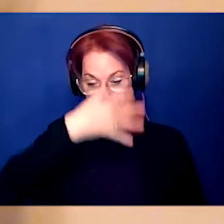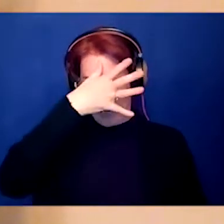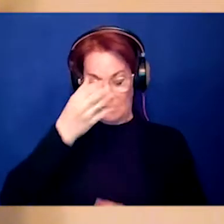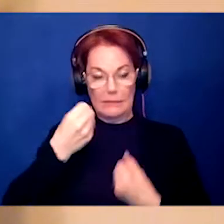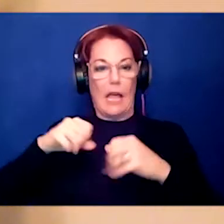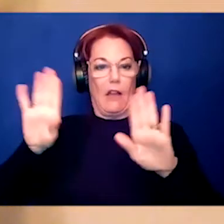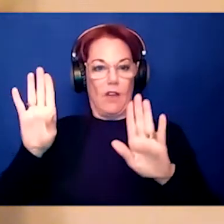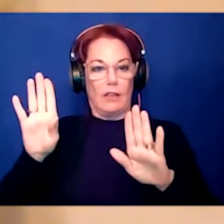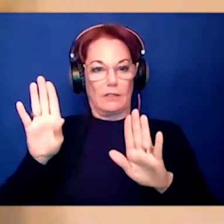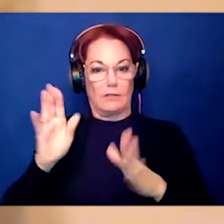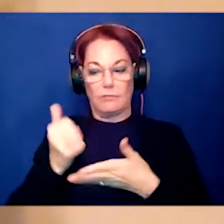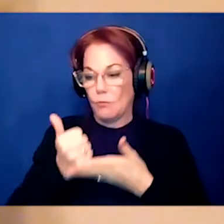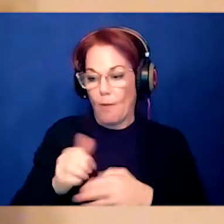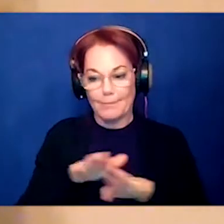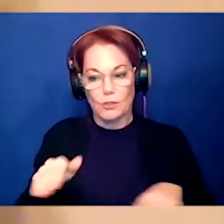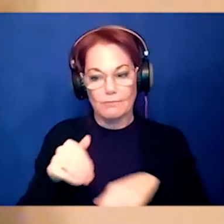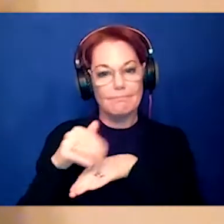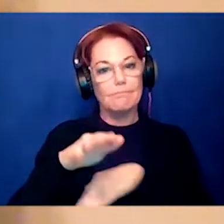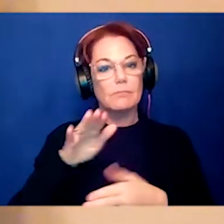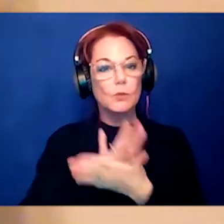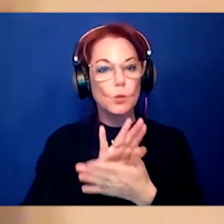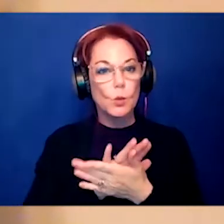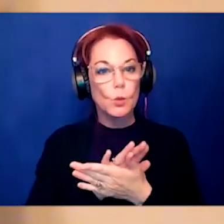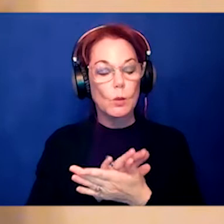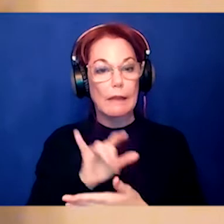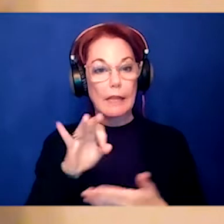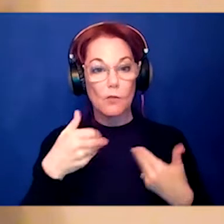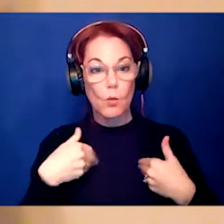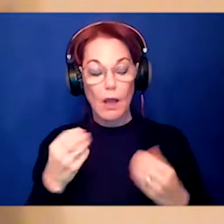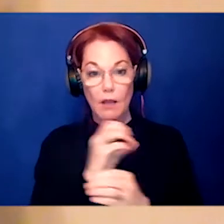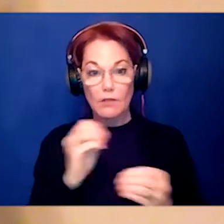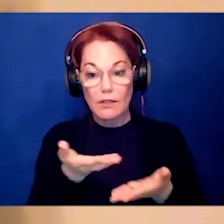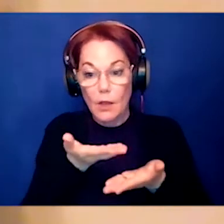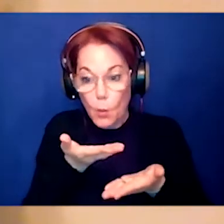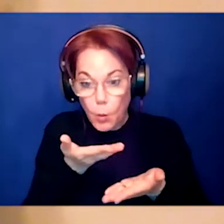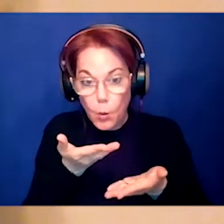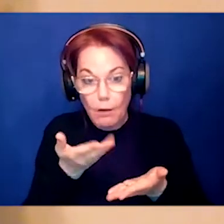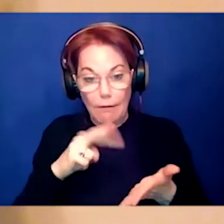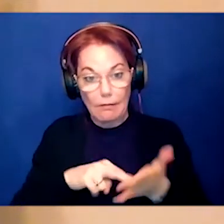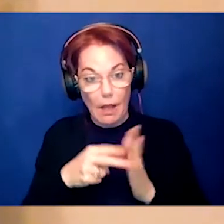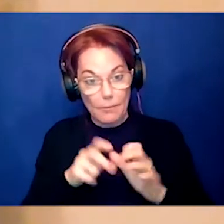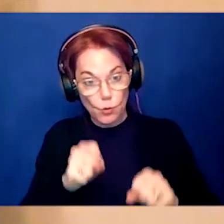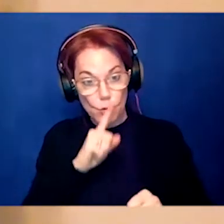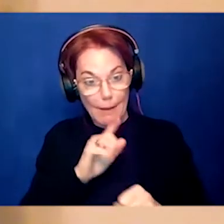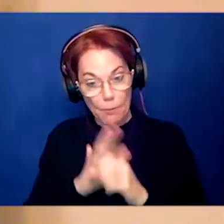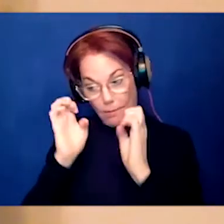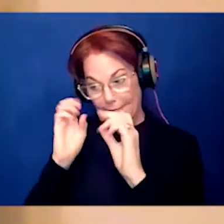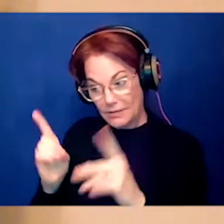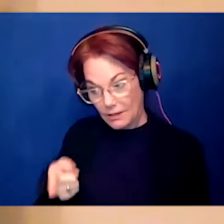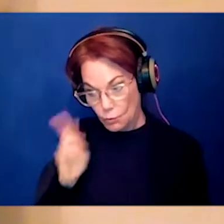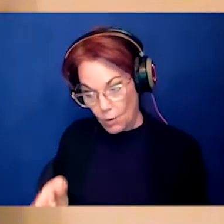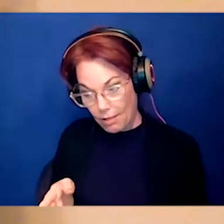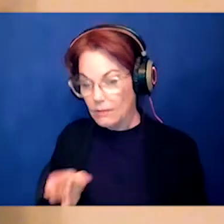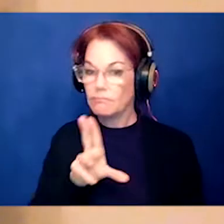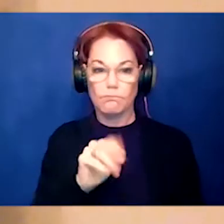to send their children to school. When you have nothing, the promise of an education allows you to dream. Going to school